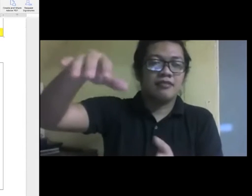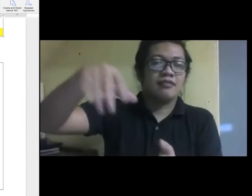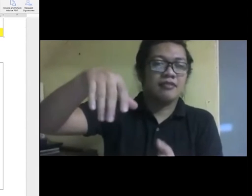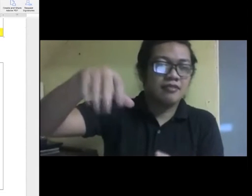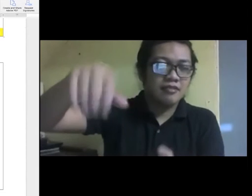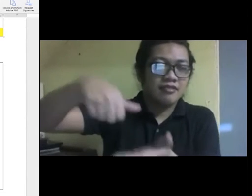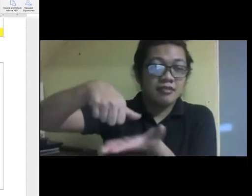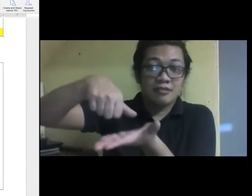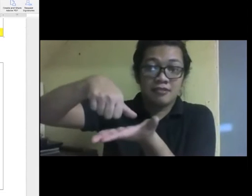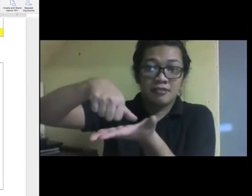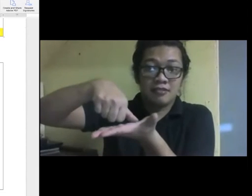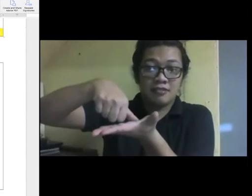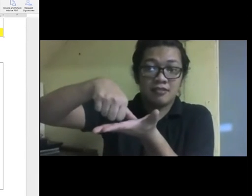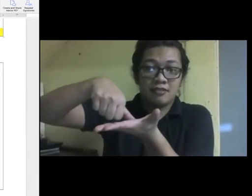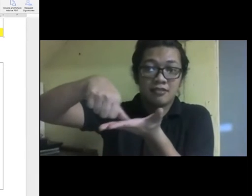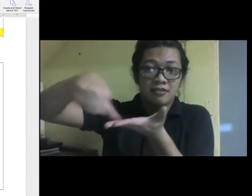Okay.